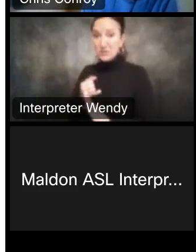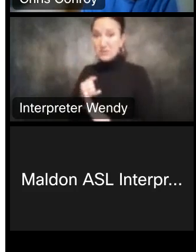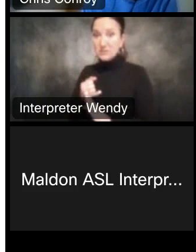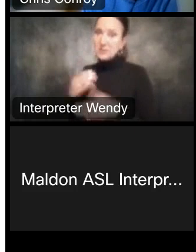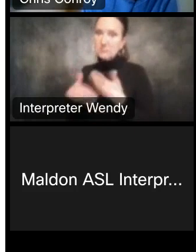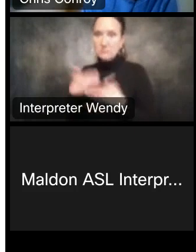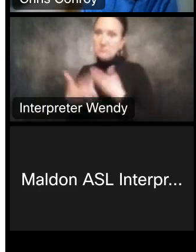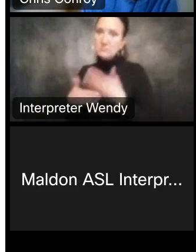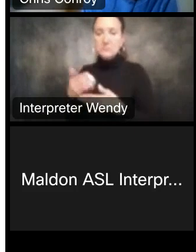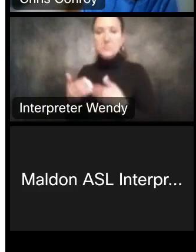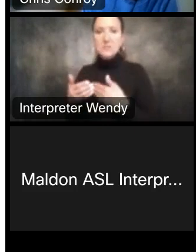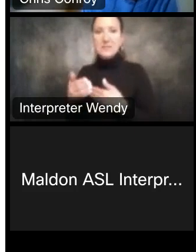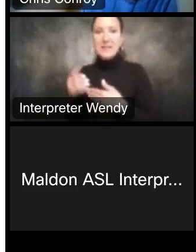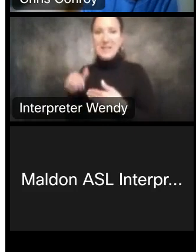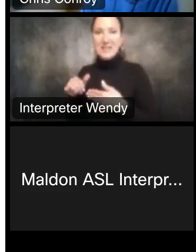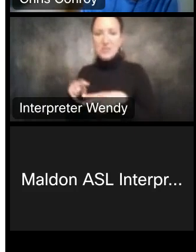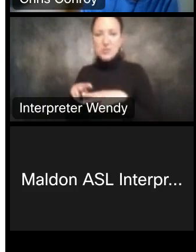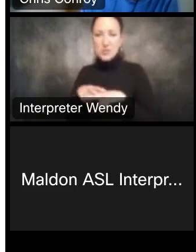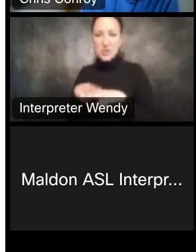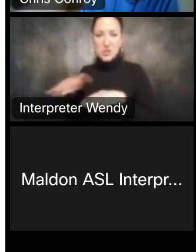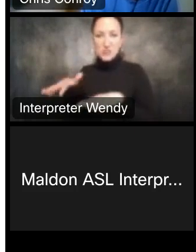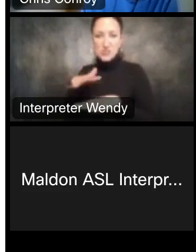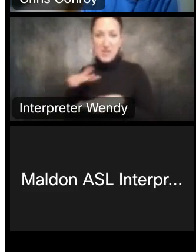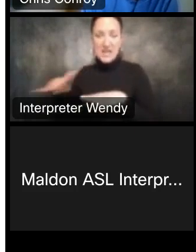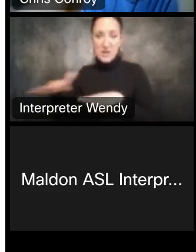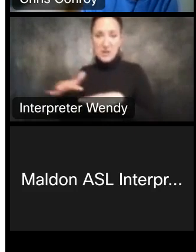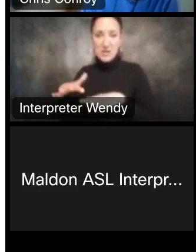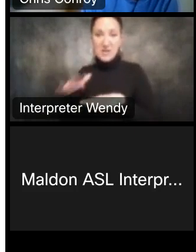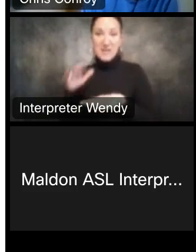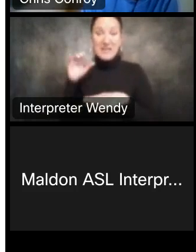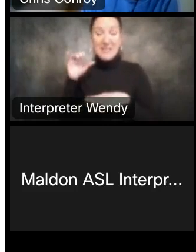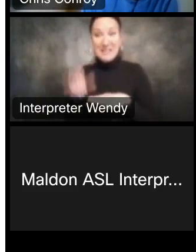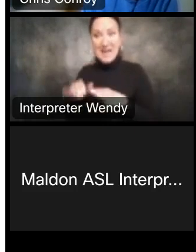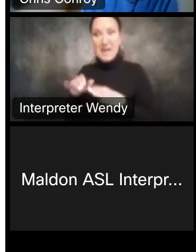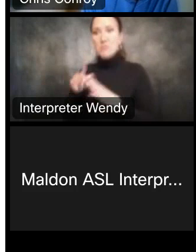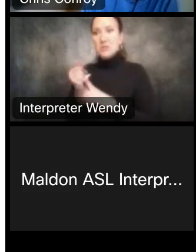in planning in the rail yard here. That project has been delayed